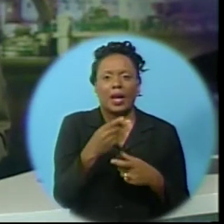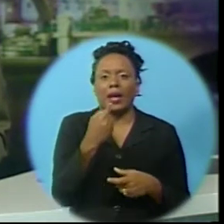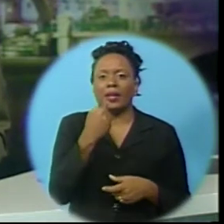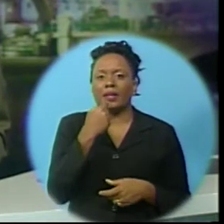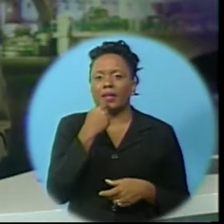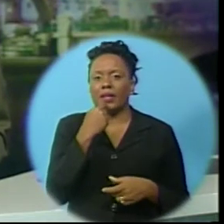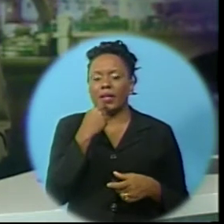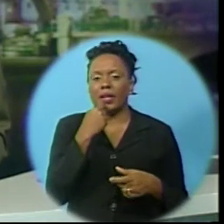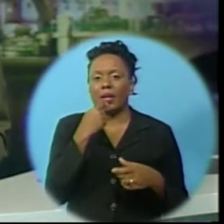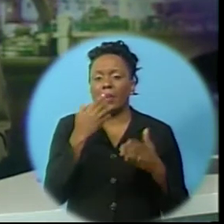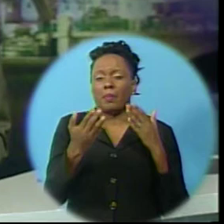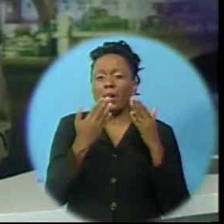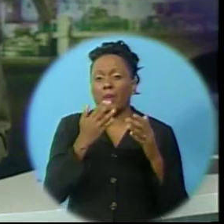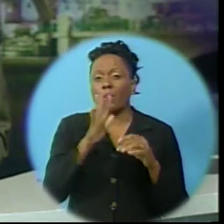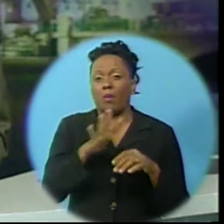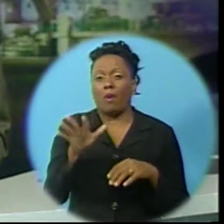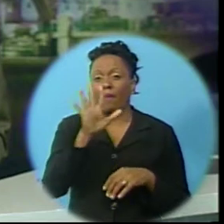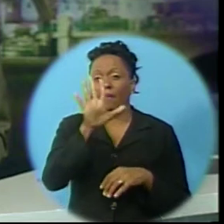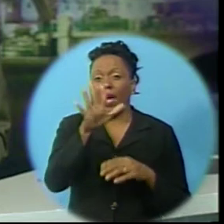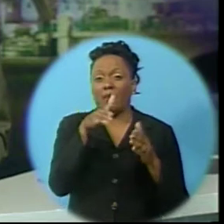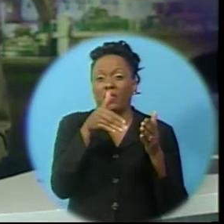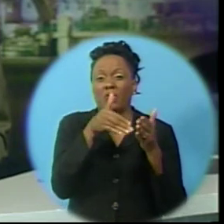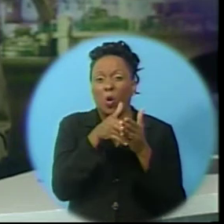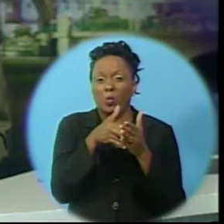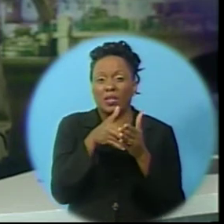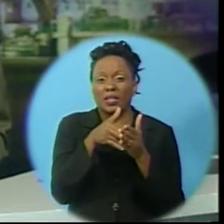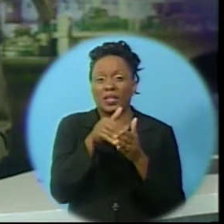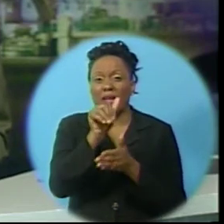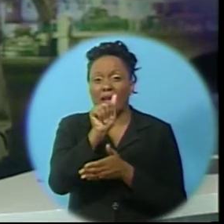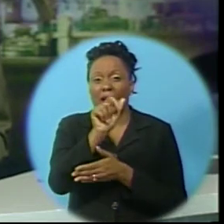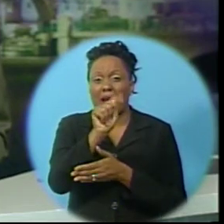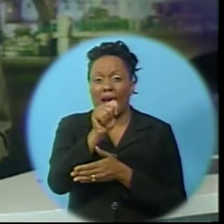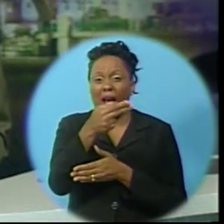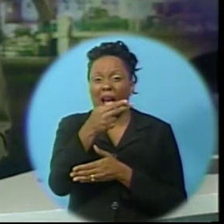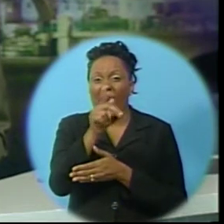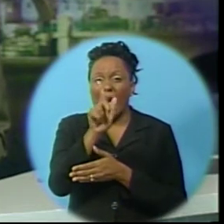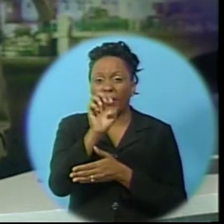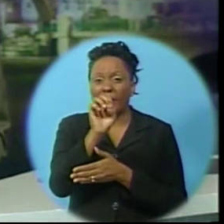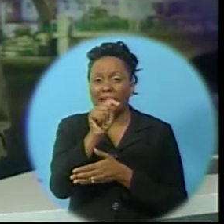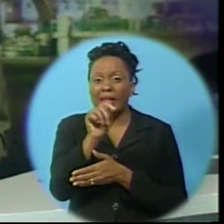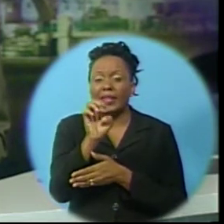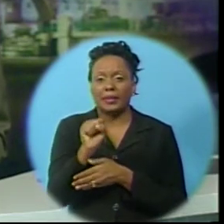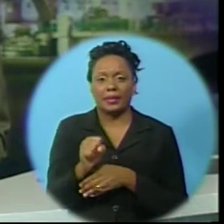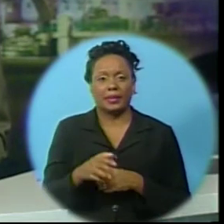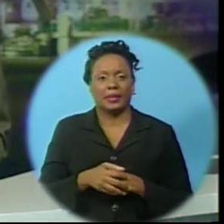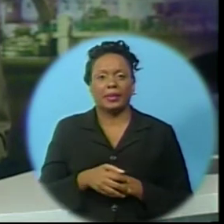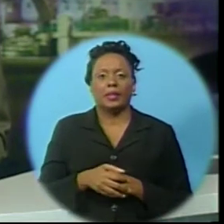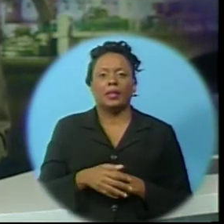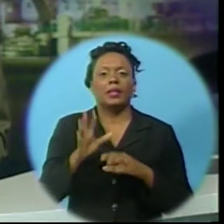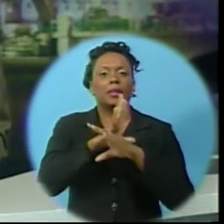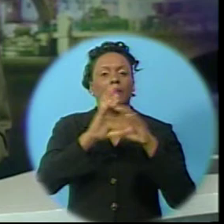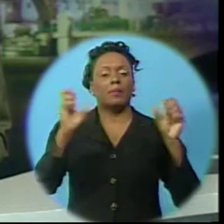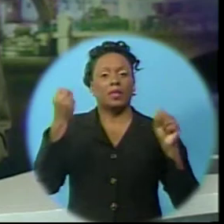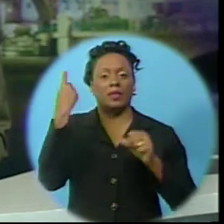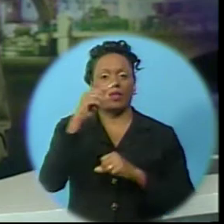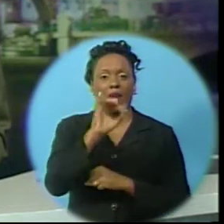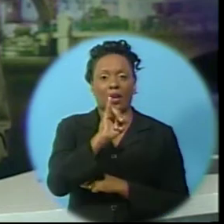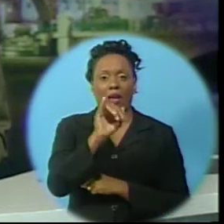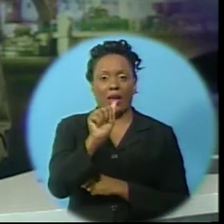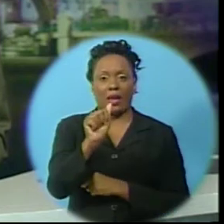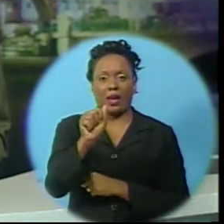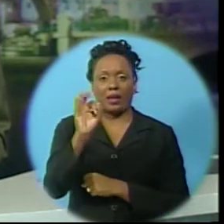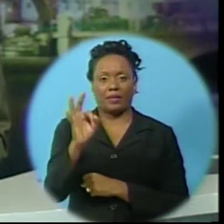data reports said to be from 5,000 athletes. Meanwhile, Amin Diak, president of the IAAF, says that